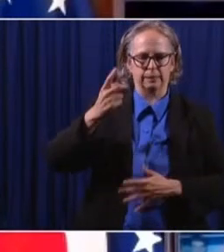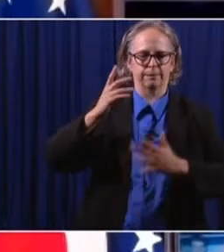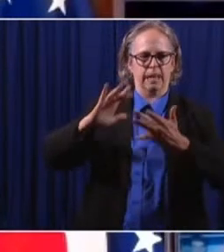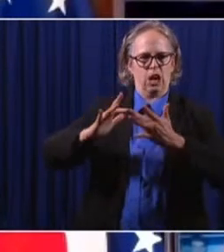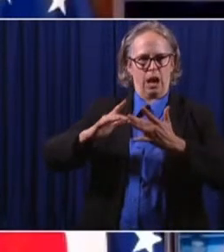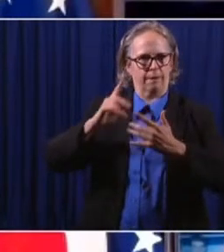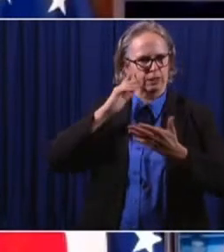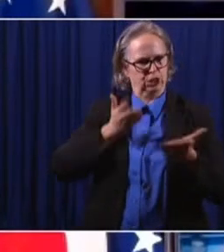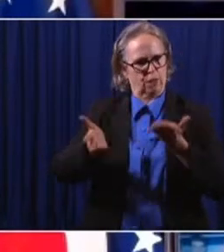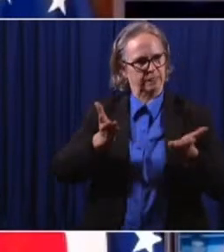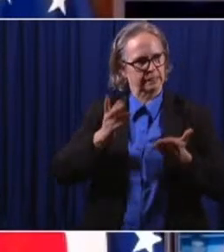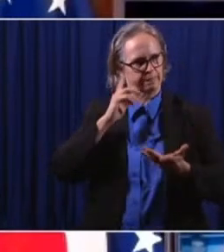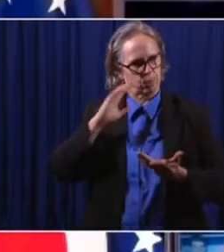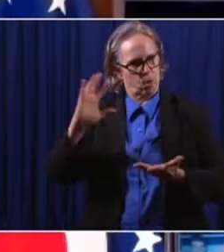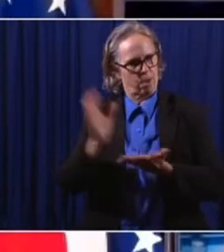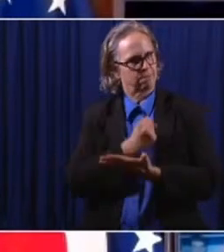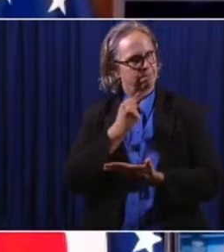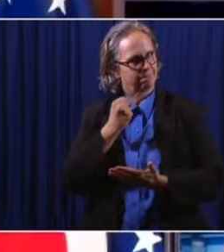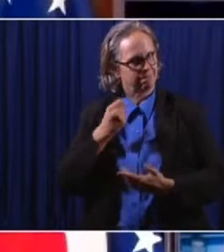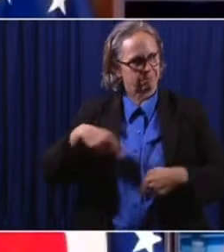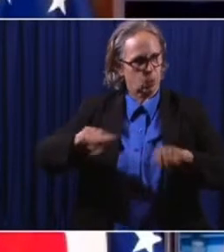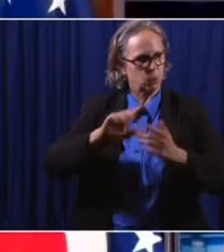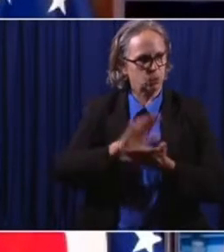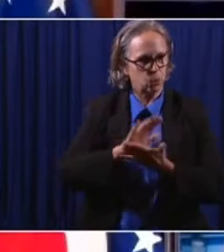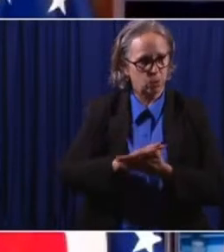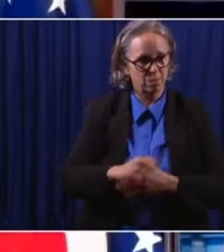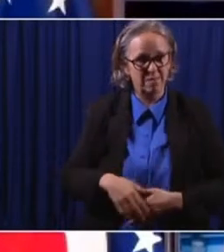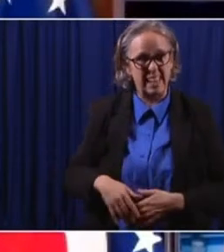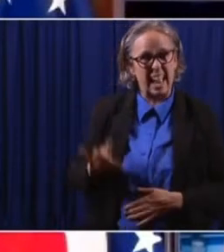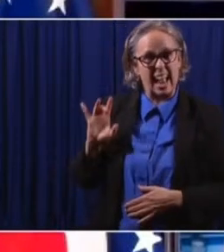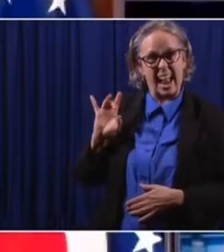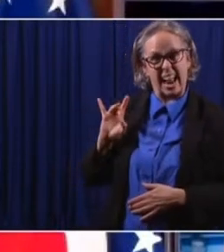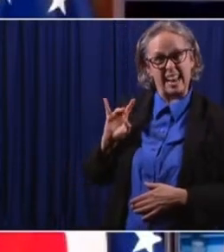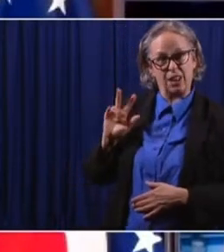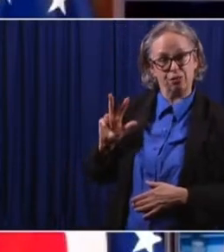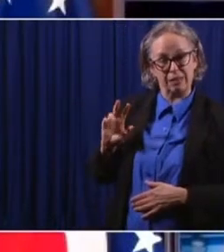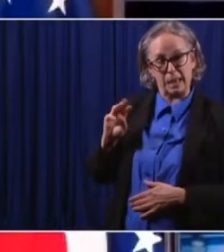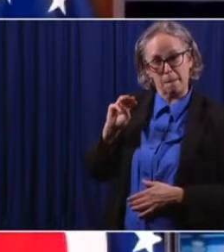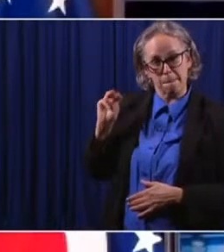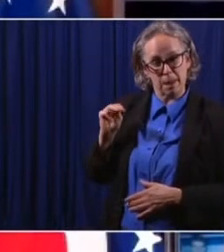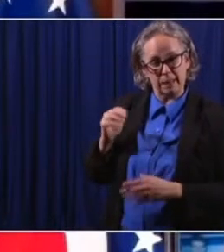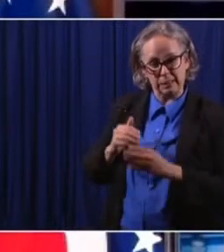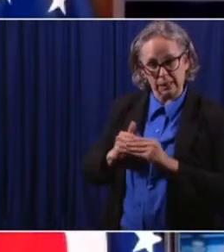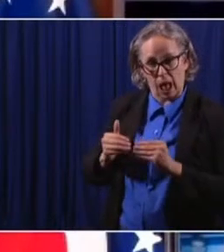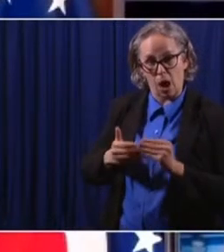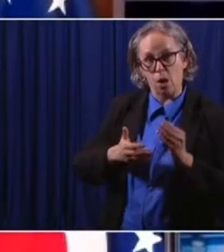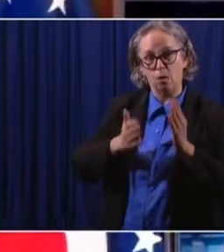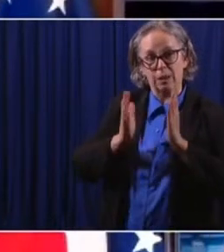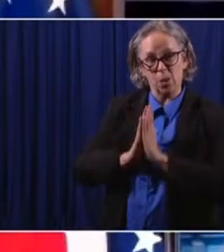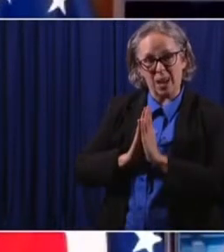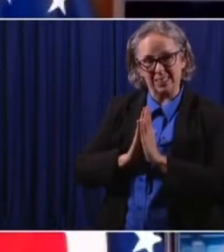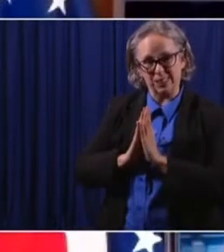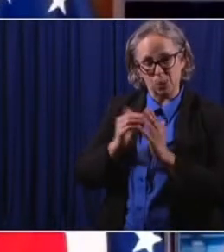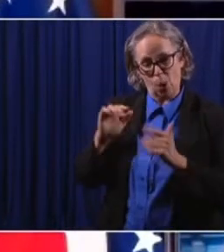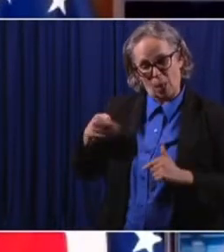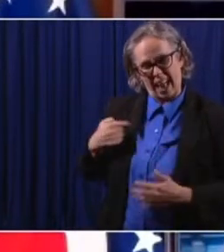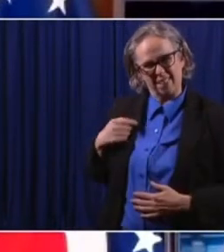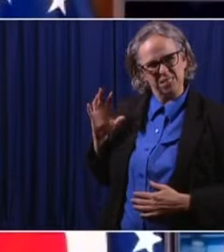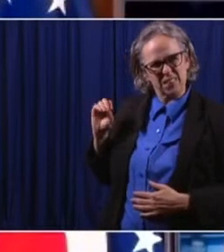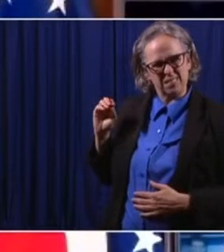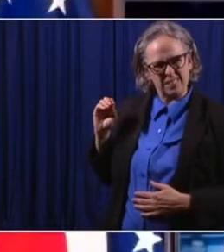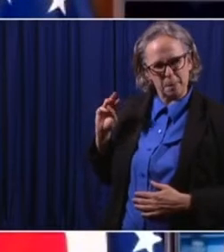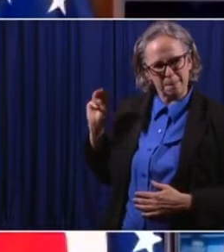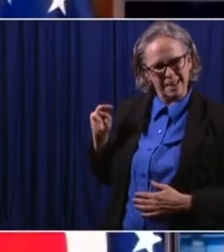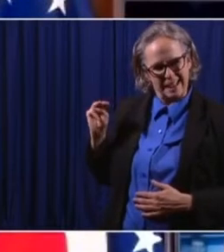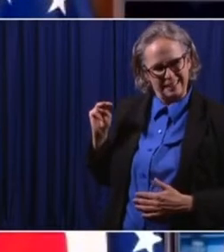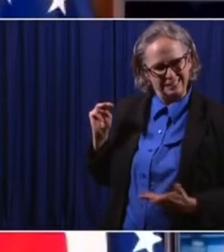broadband connectivity. We had $83 million in requests for the $50 million that we had. And so the way